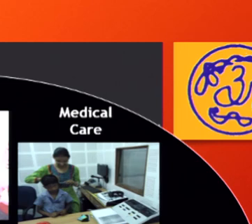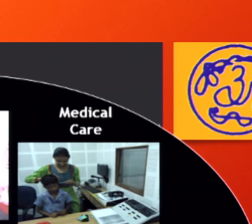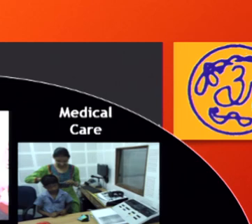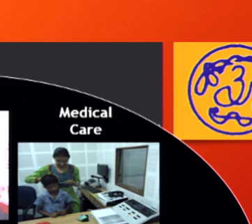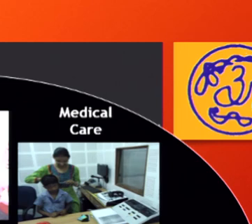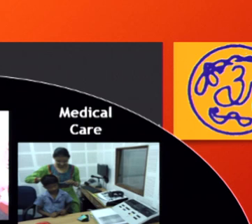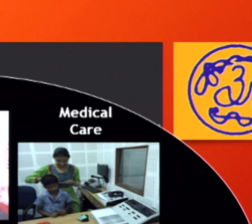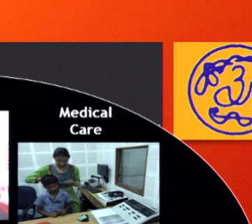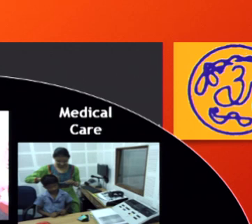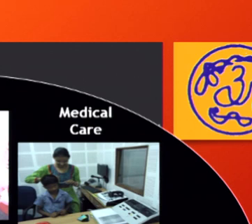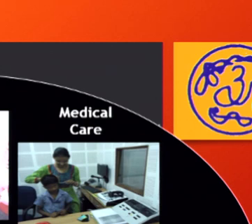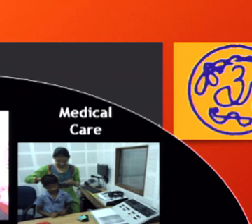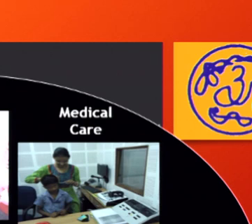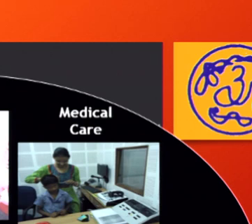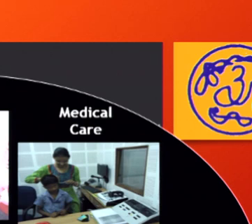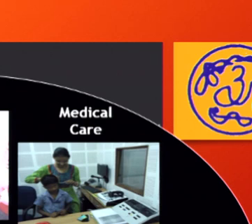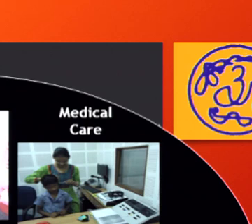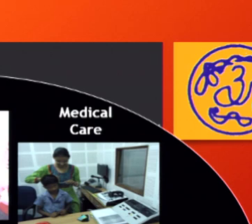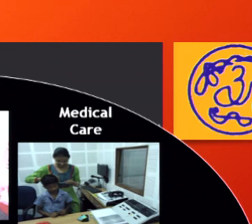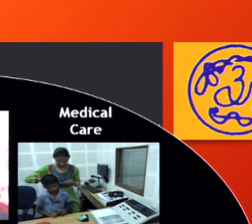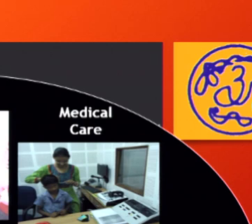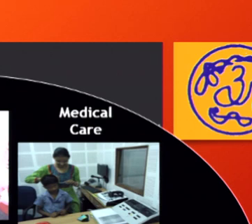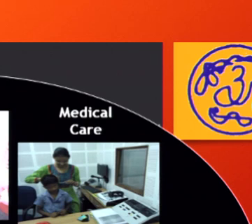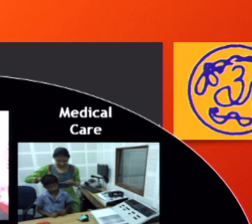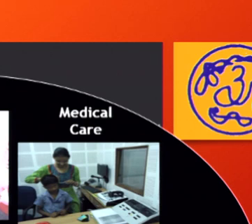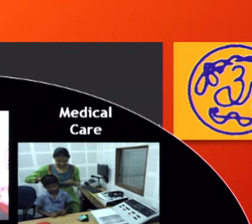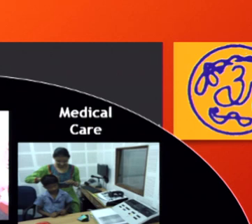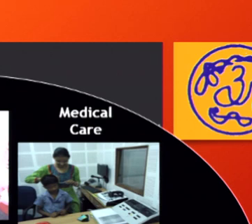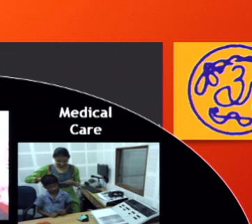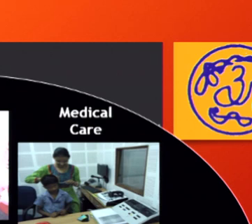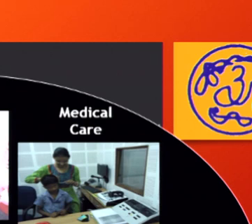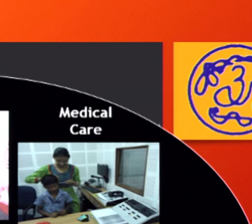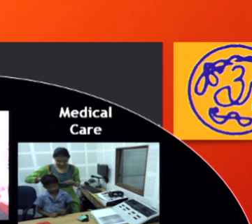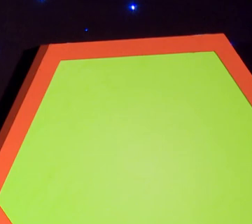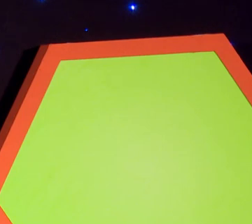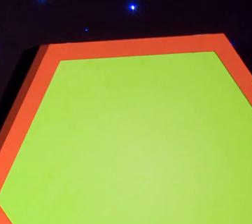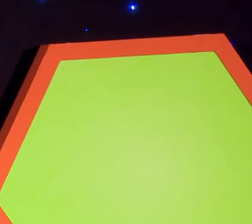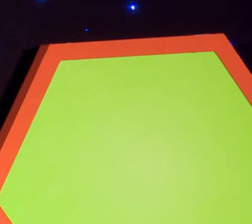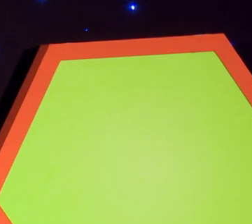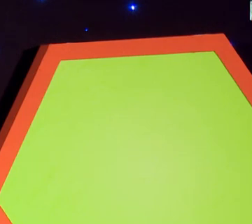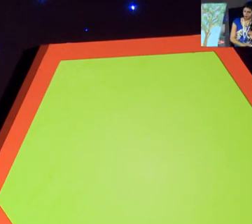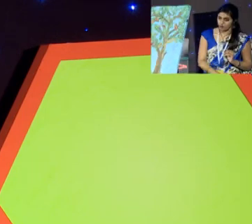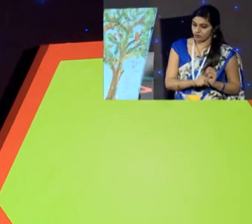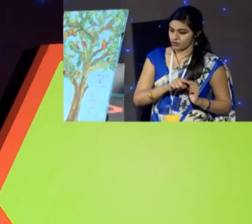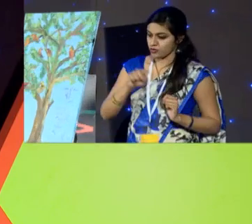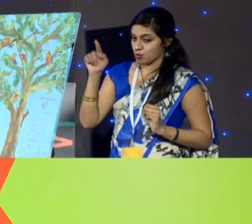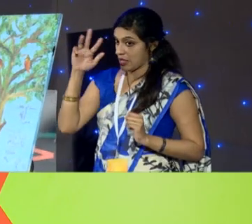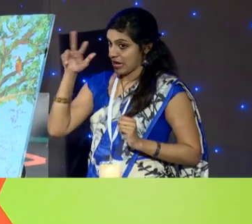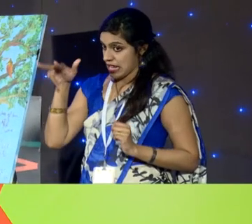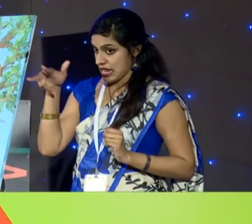we have inclusive education from nursery to eighth